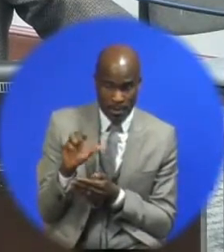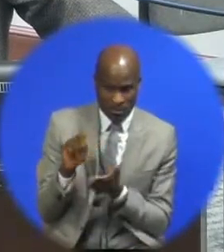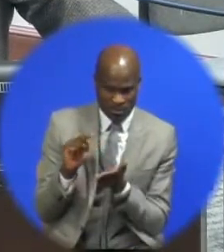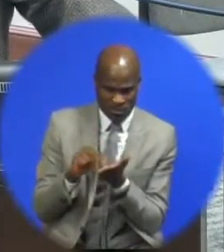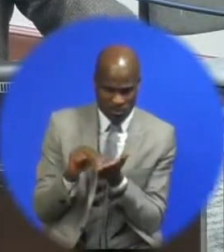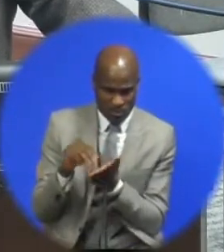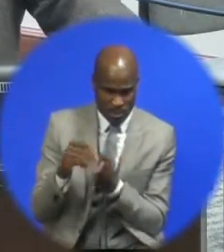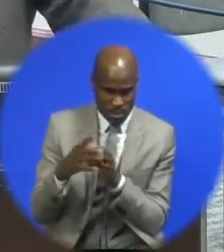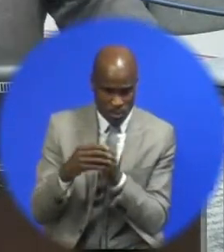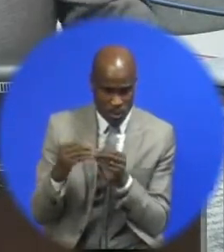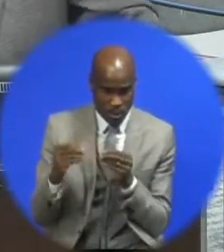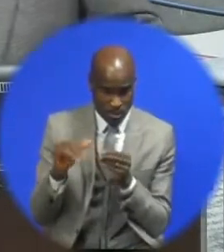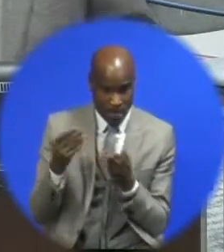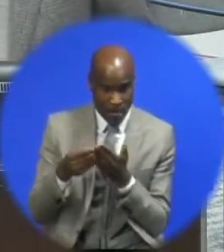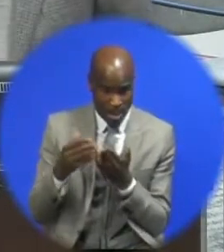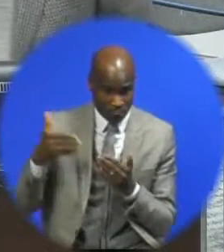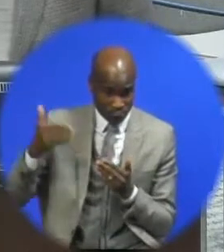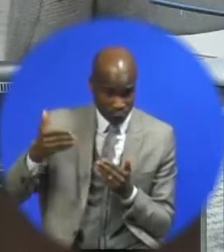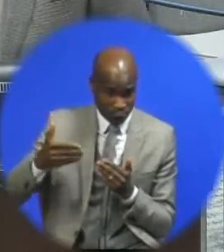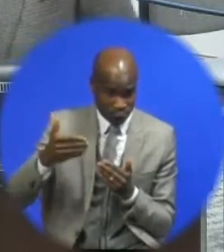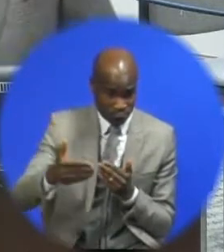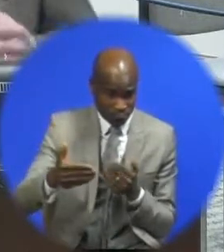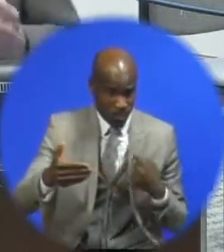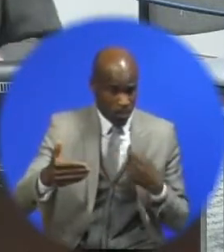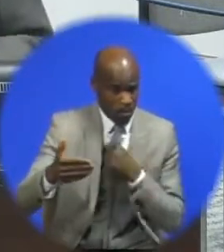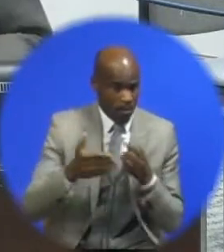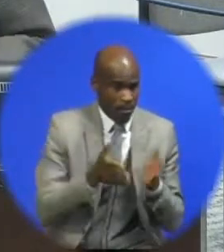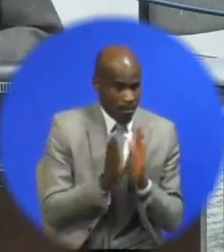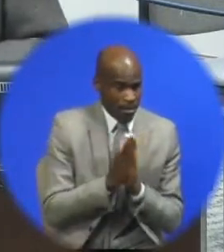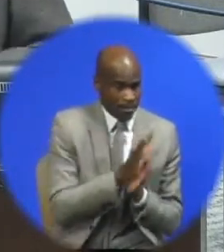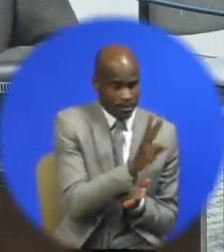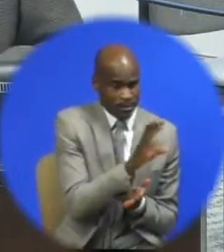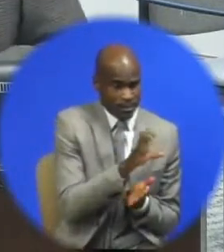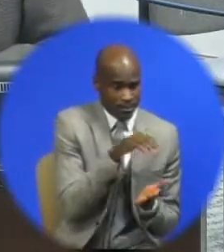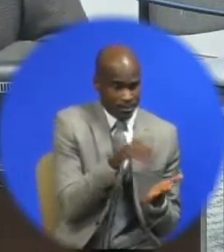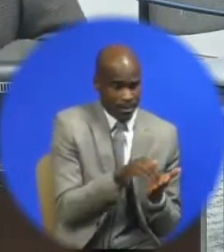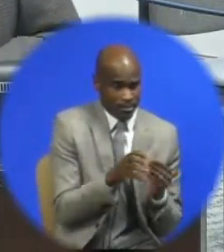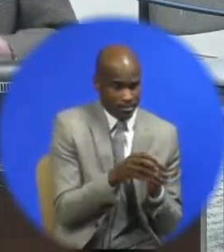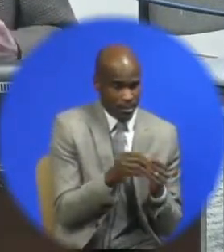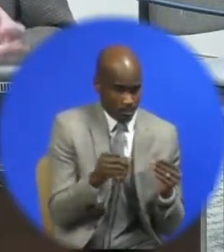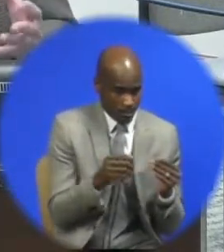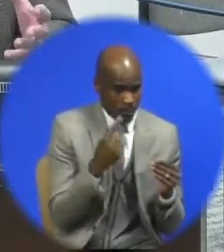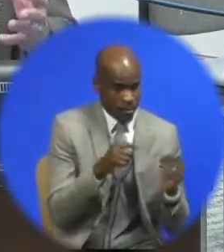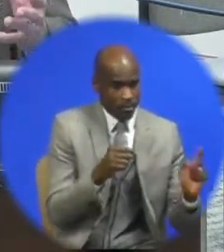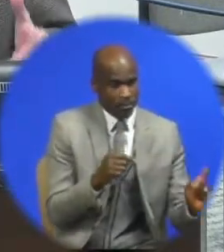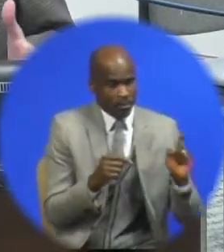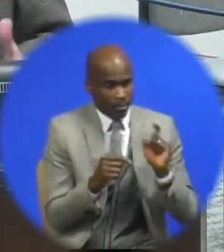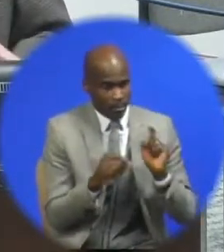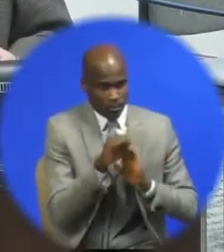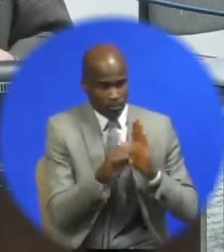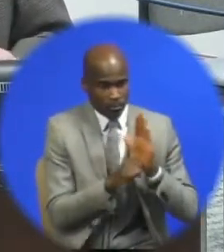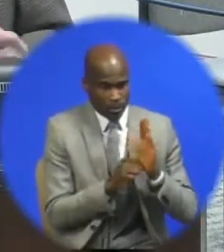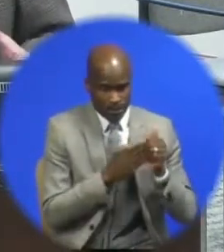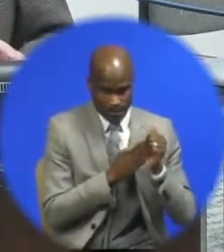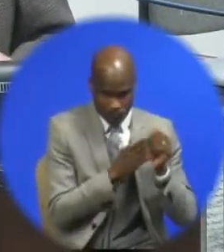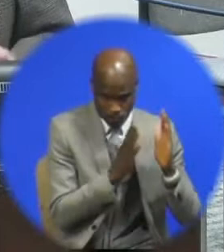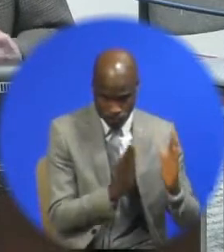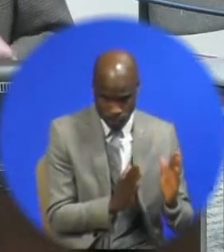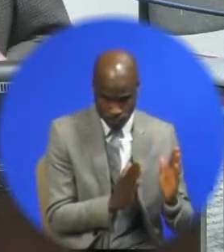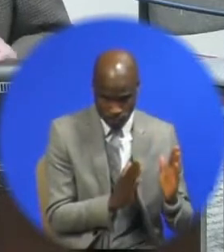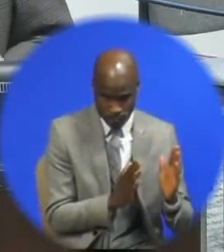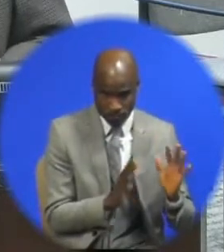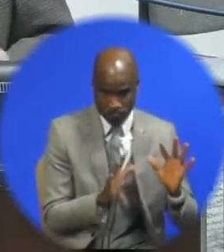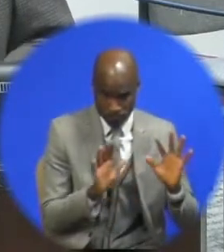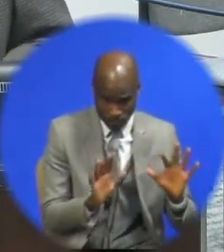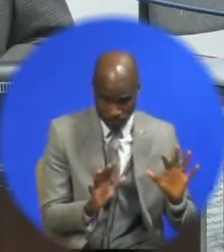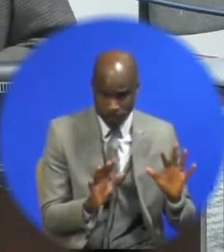state to do, is $650,000 for state trails leadership. Trails has not been recognized in state parks